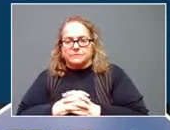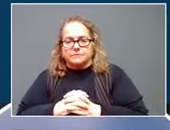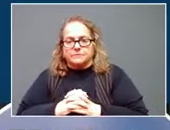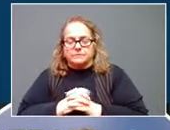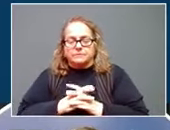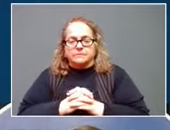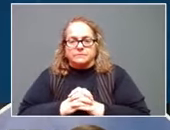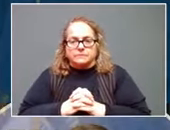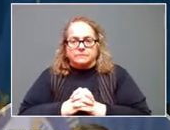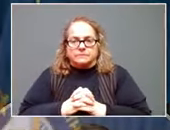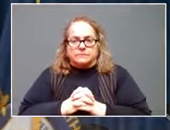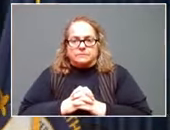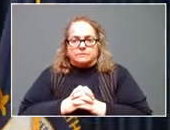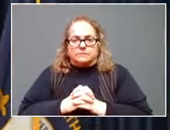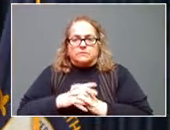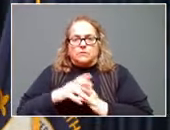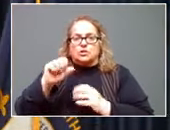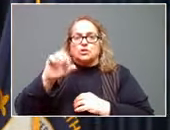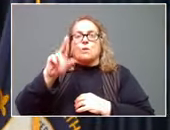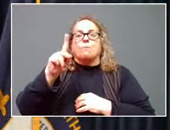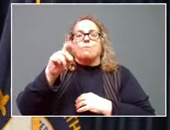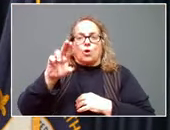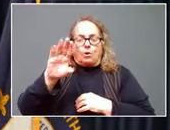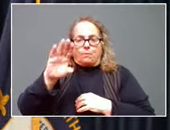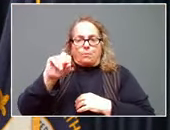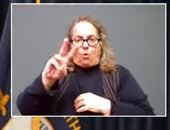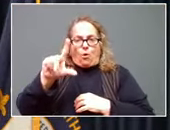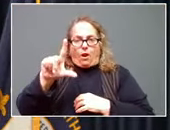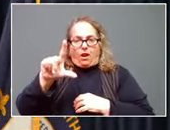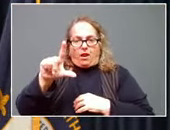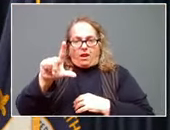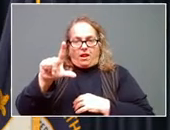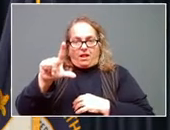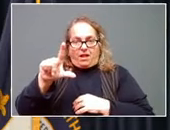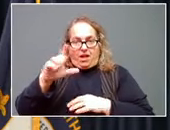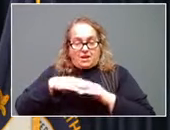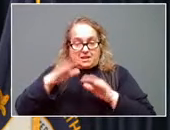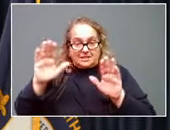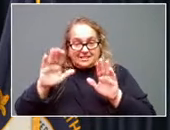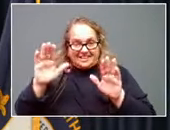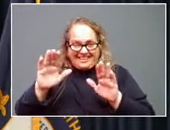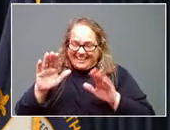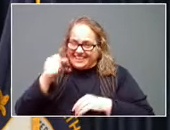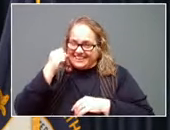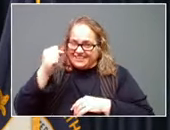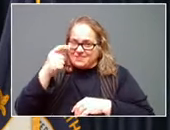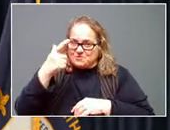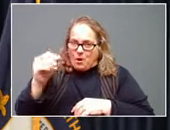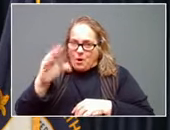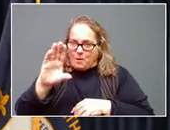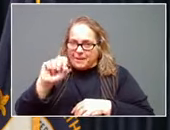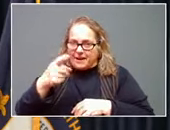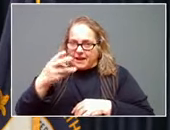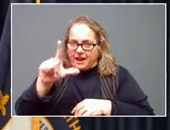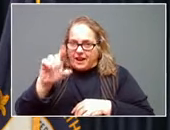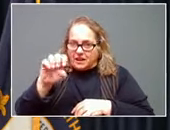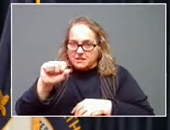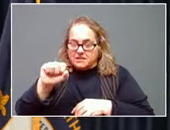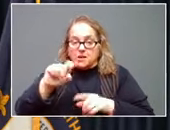All right, Super Bowl coming up on Sunday. Go Bengals. But when you are there rooting